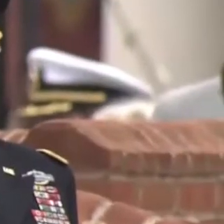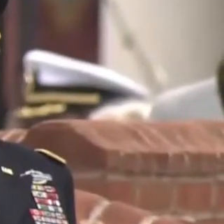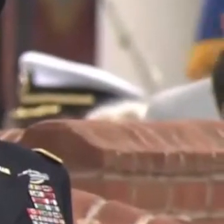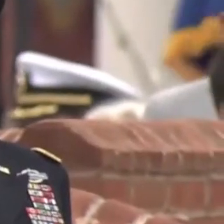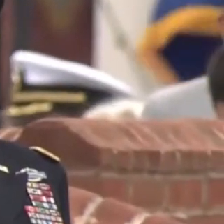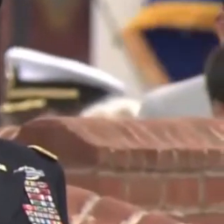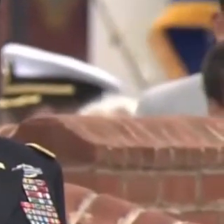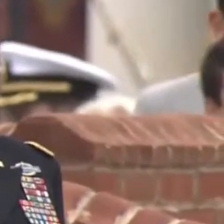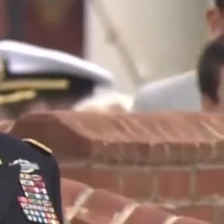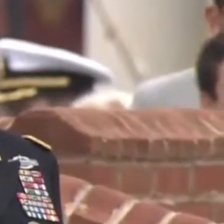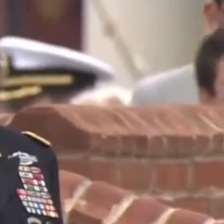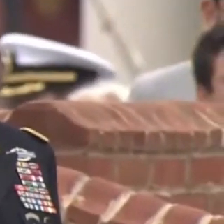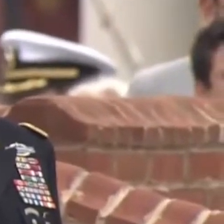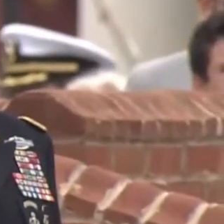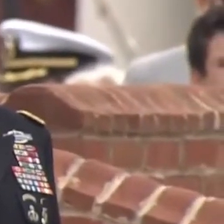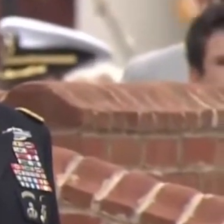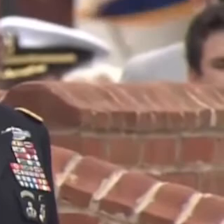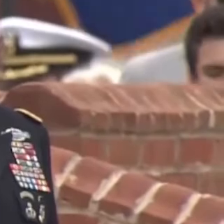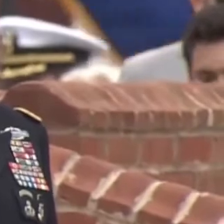Aye, sir.